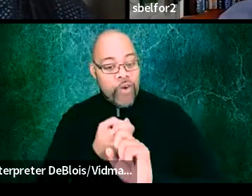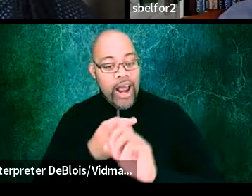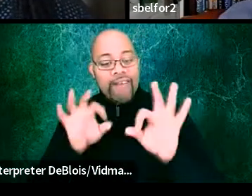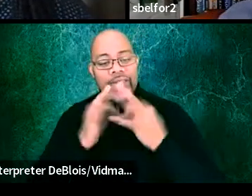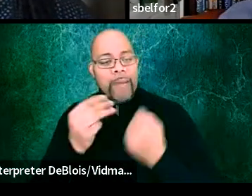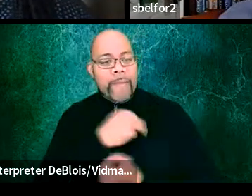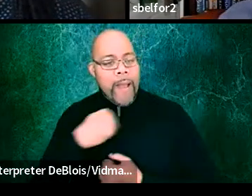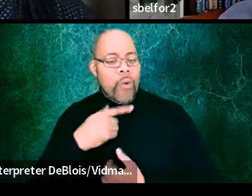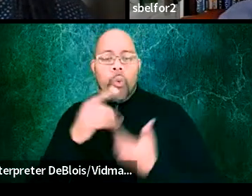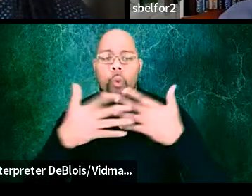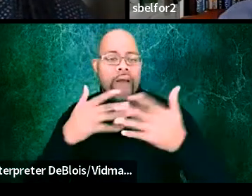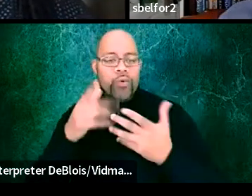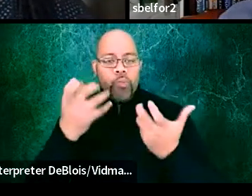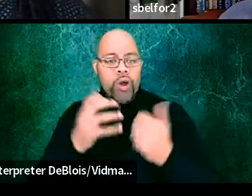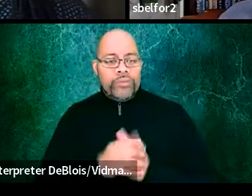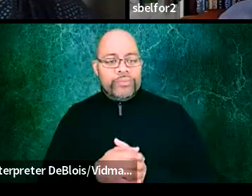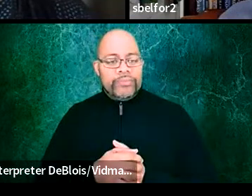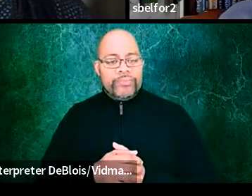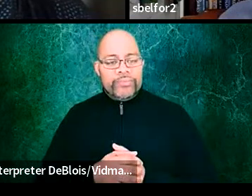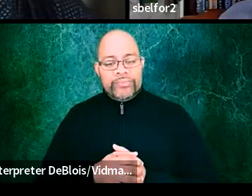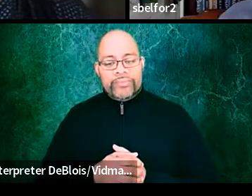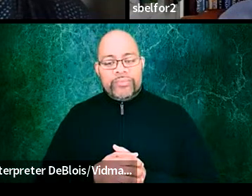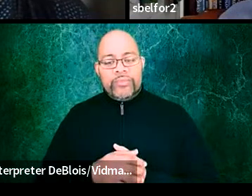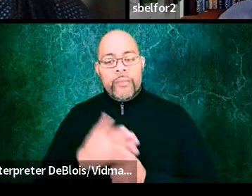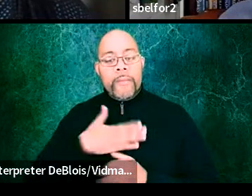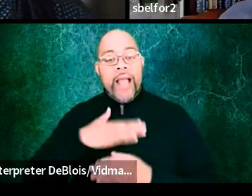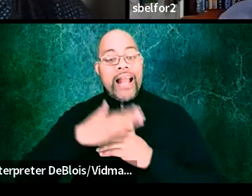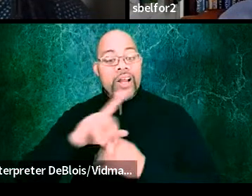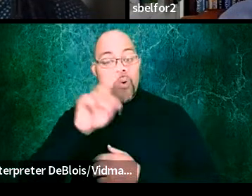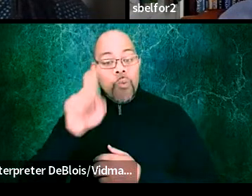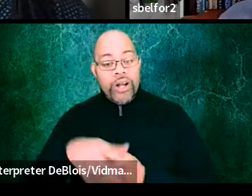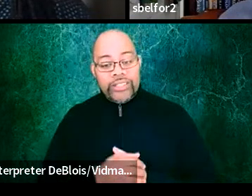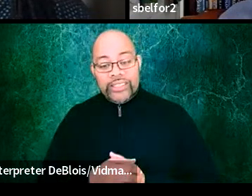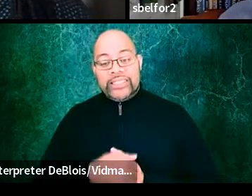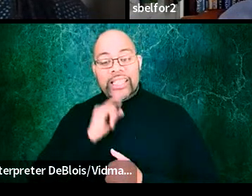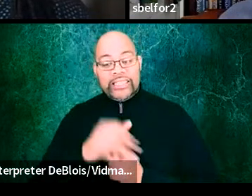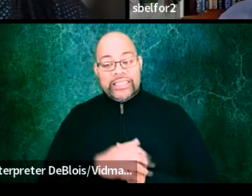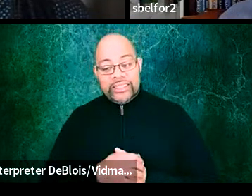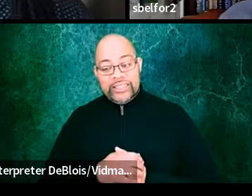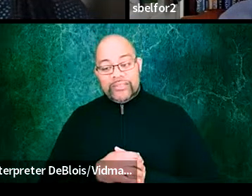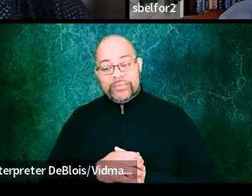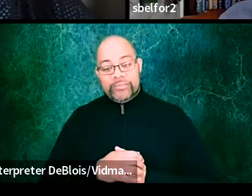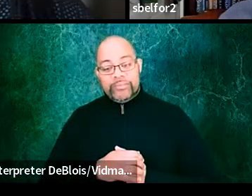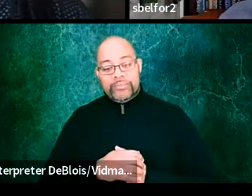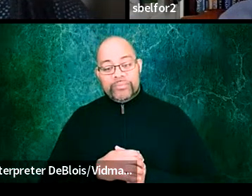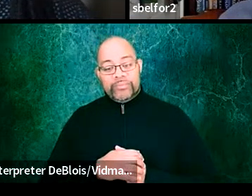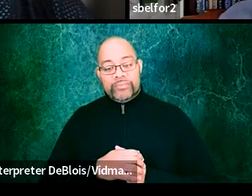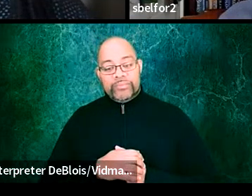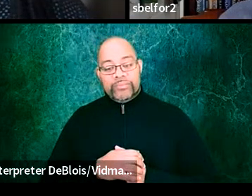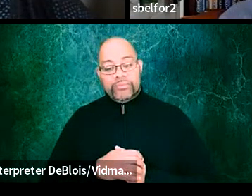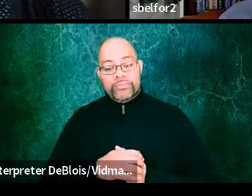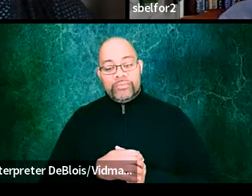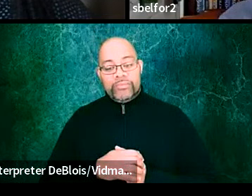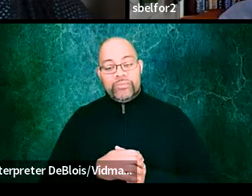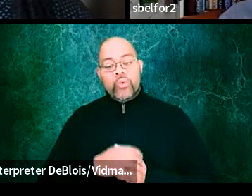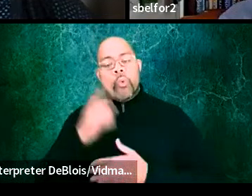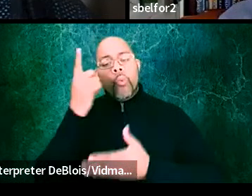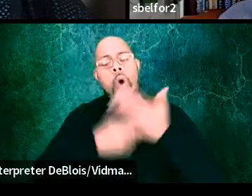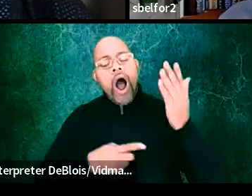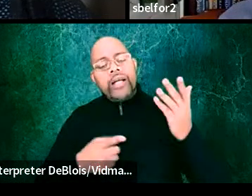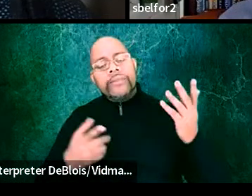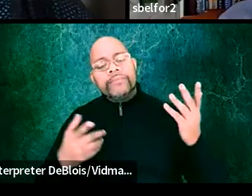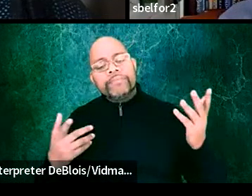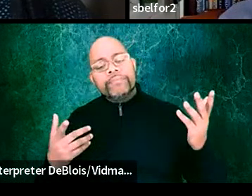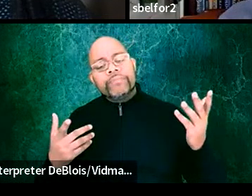family member, or whoever you want with you. My next question is, what